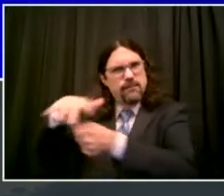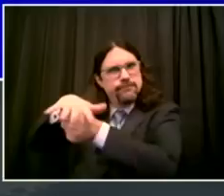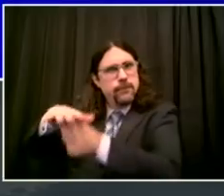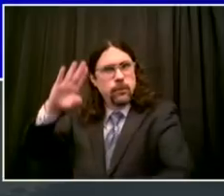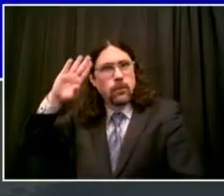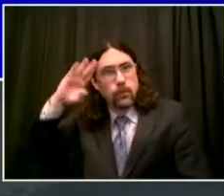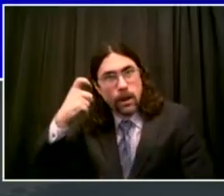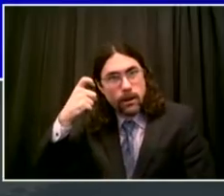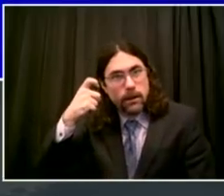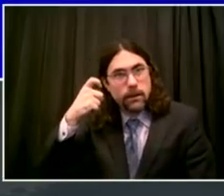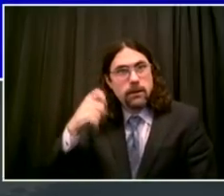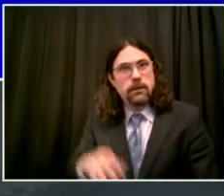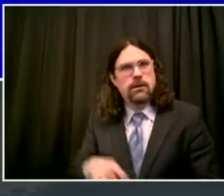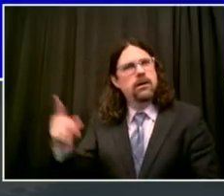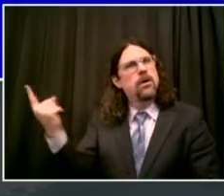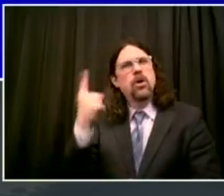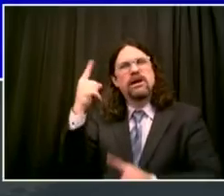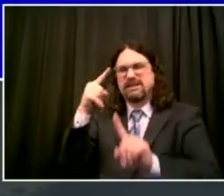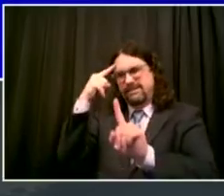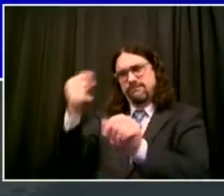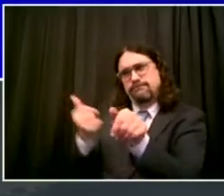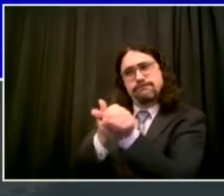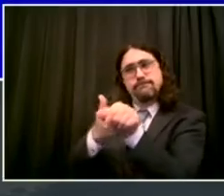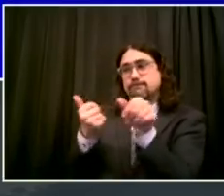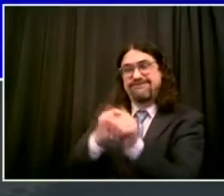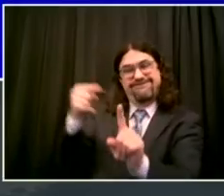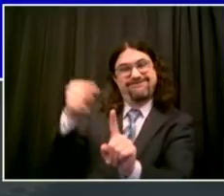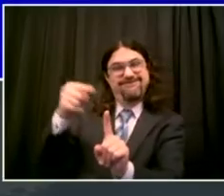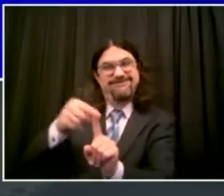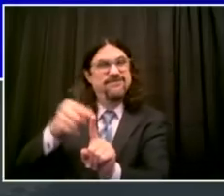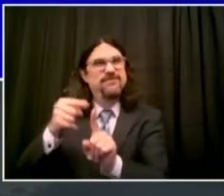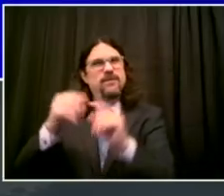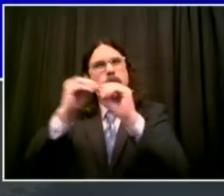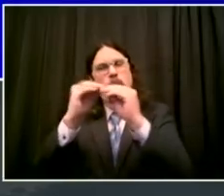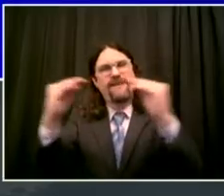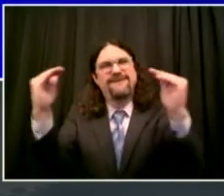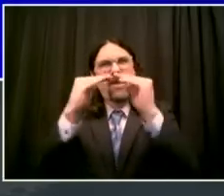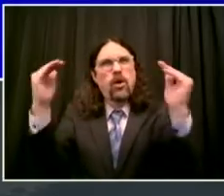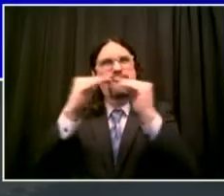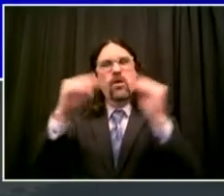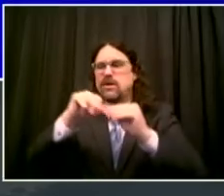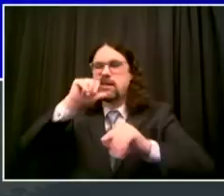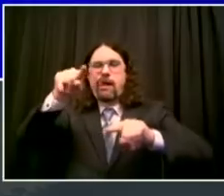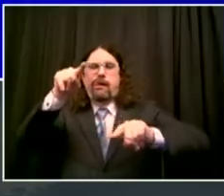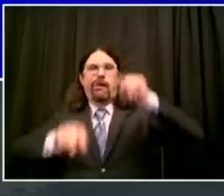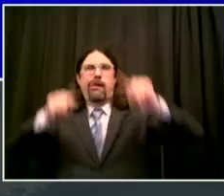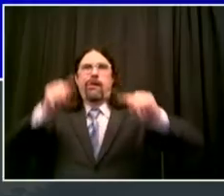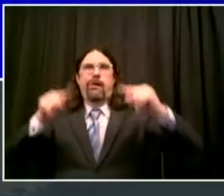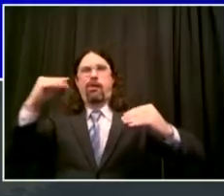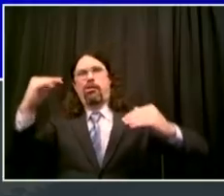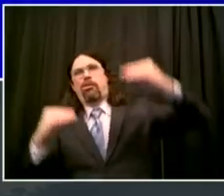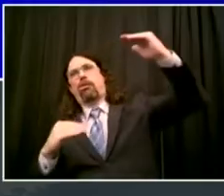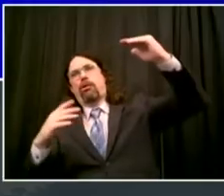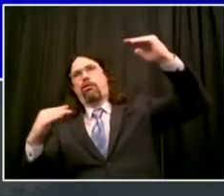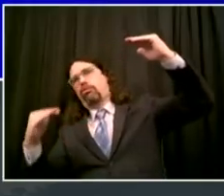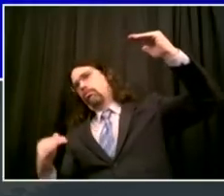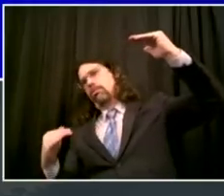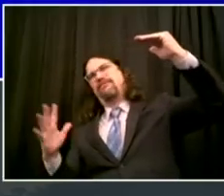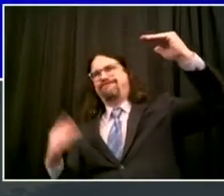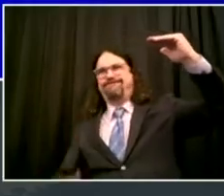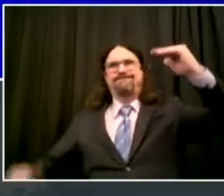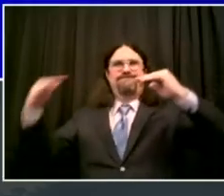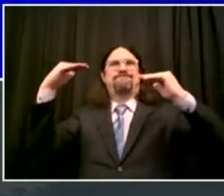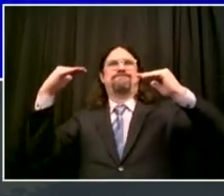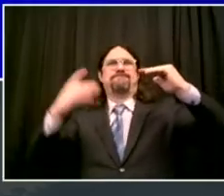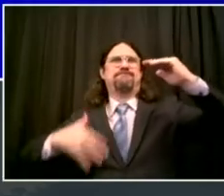administration 3 years ago as Deputy Commissioner at our Department of Social Services, focusing on how to make sure that people got the help they